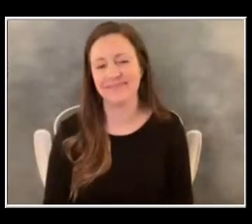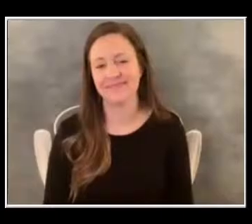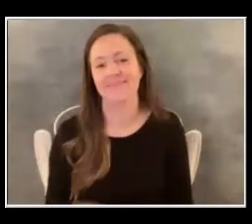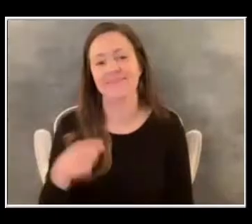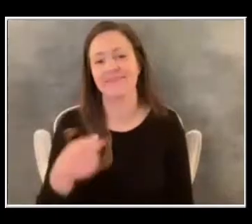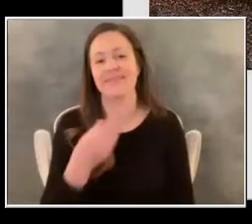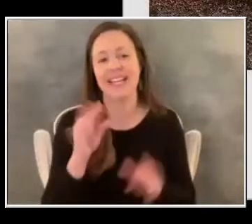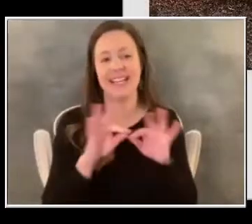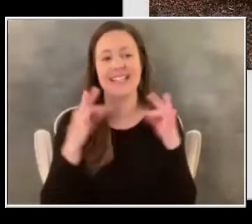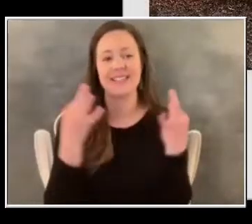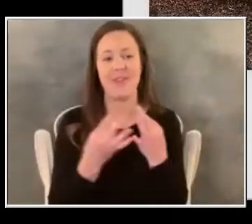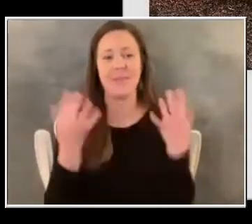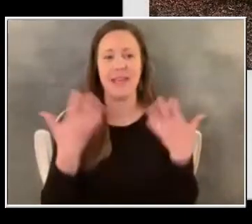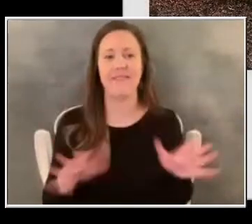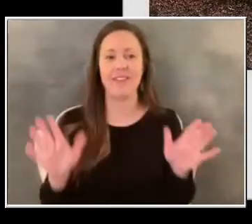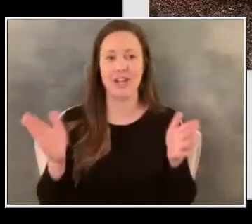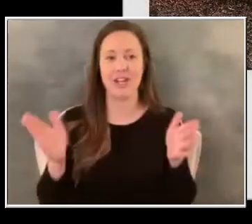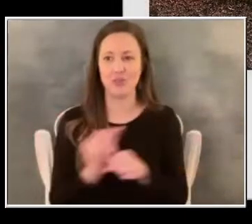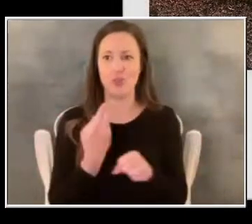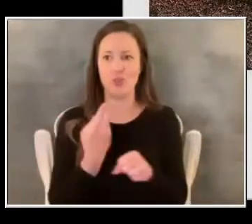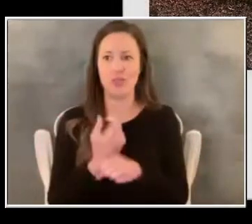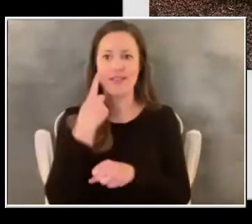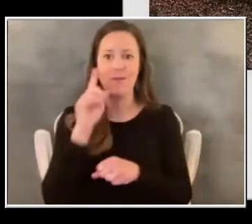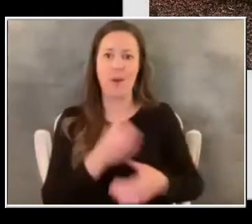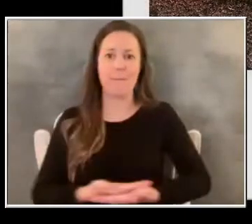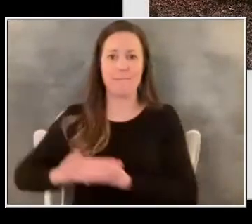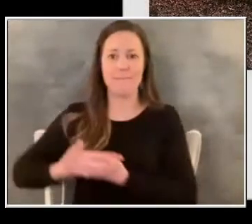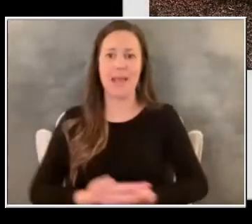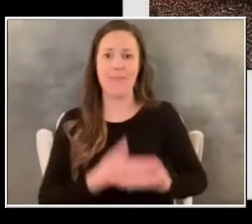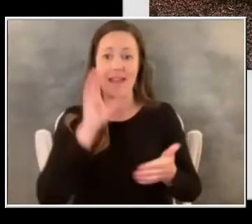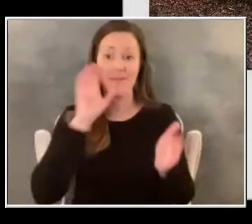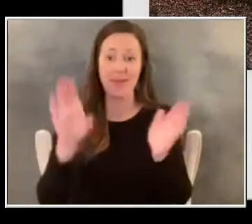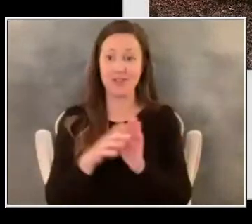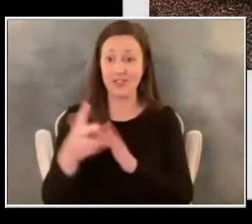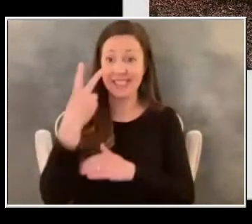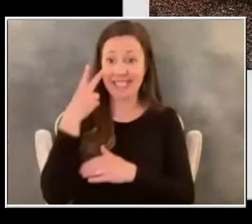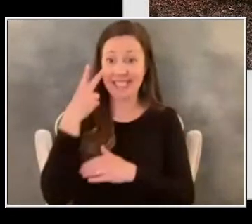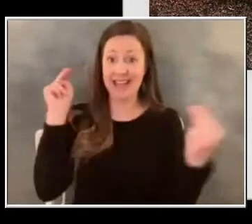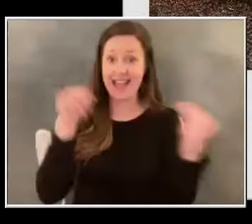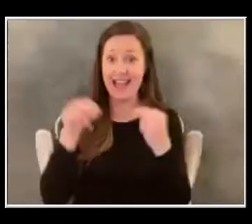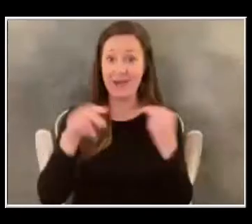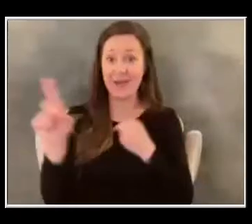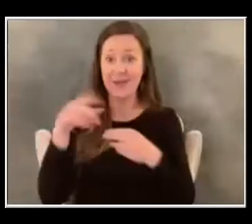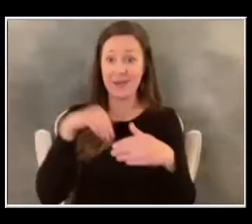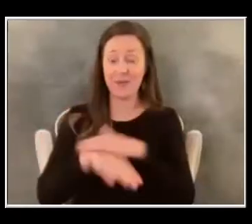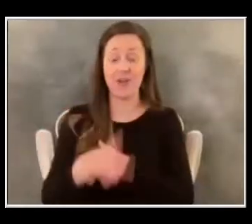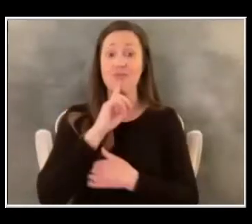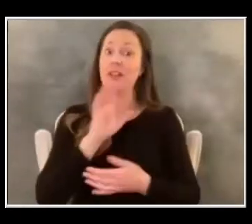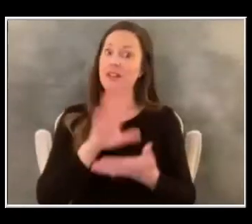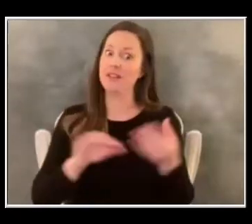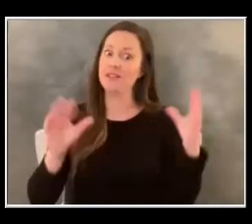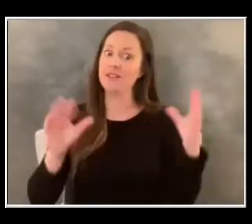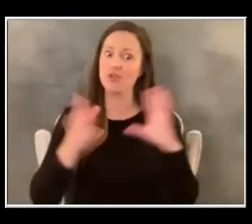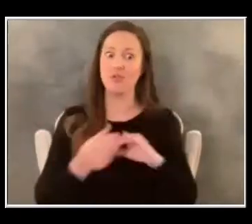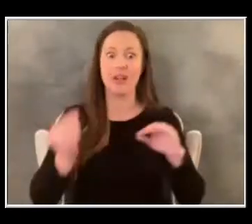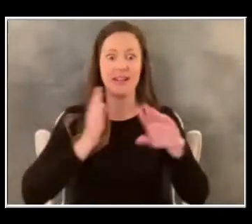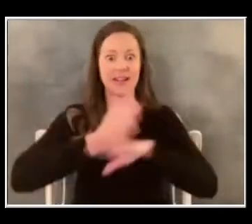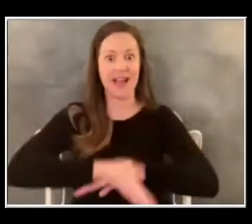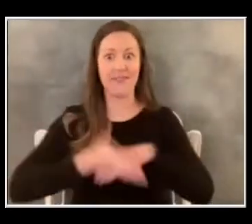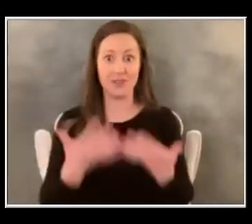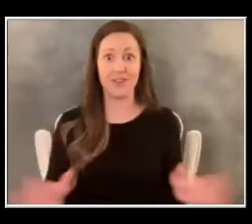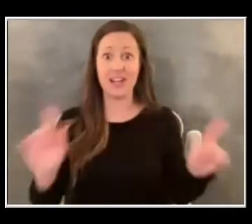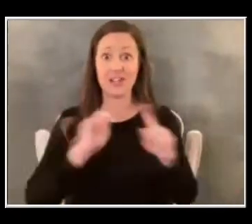newborn photo shoot. Back to the highway where he was born. Quite a story down the road. Quite a lesson for